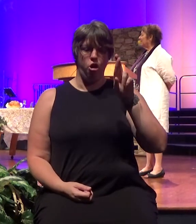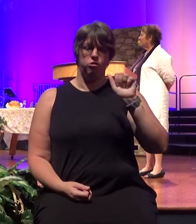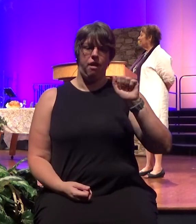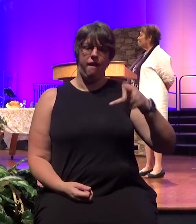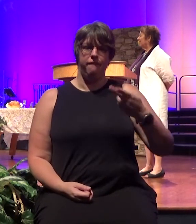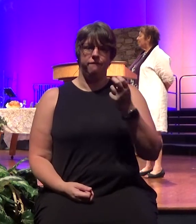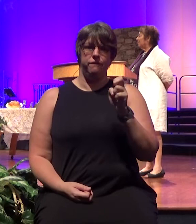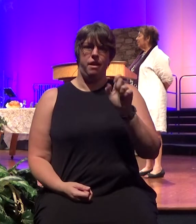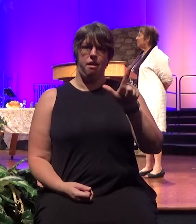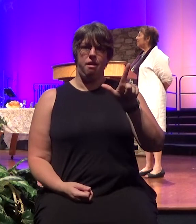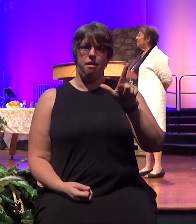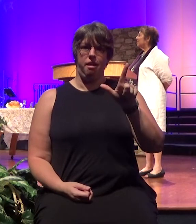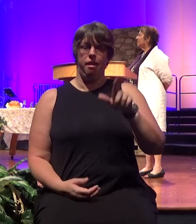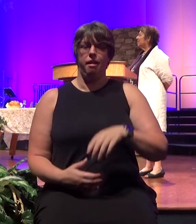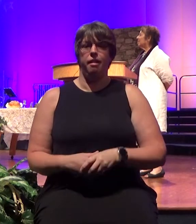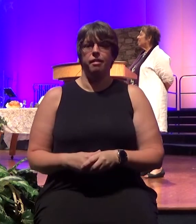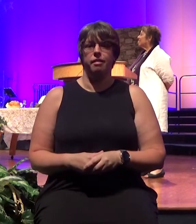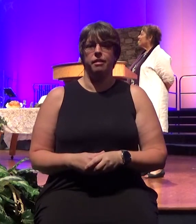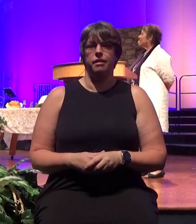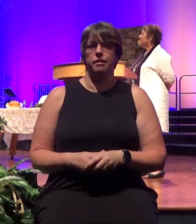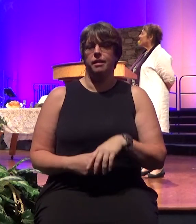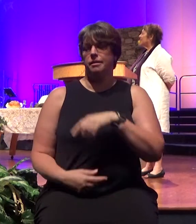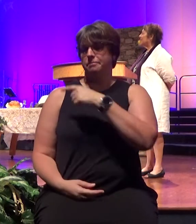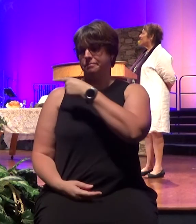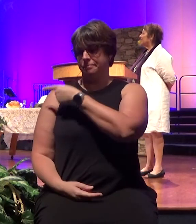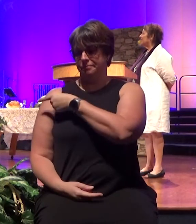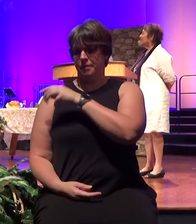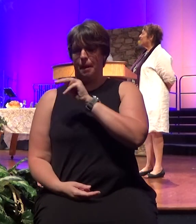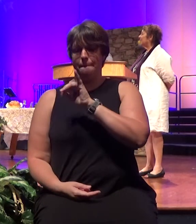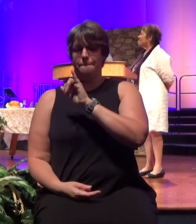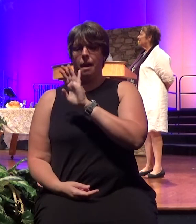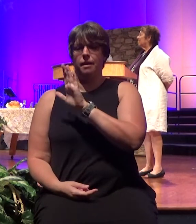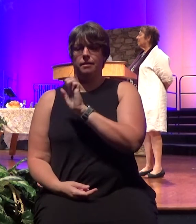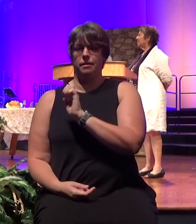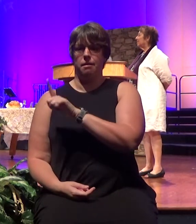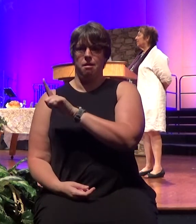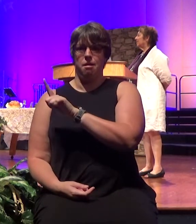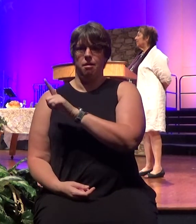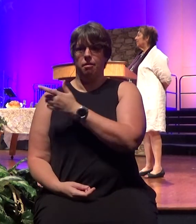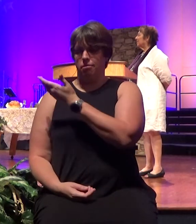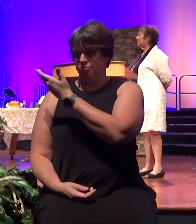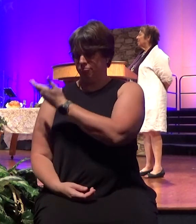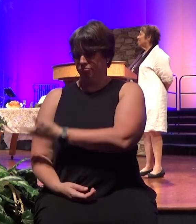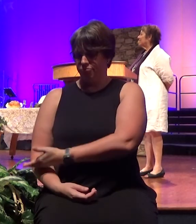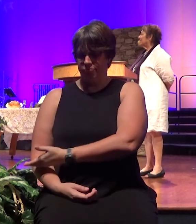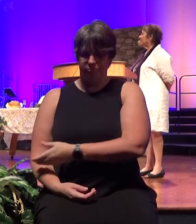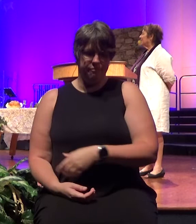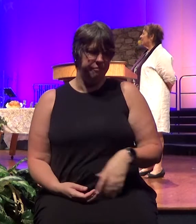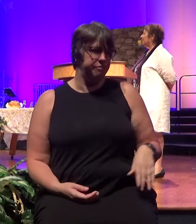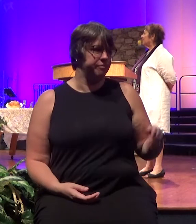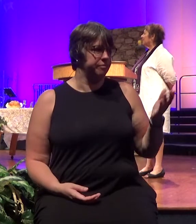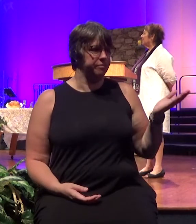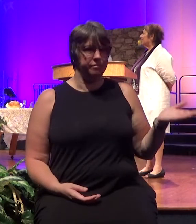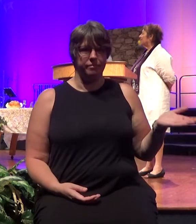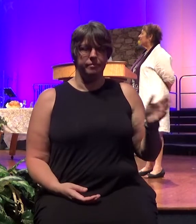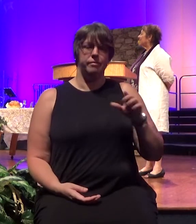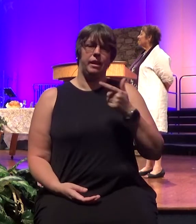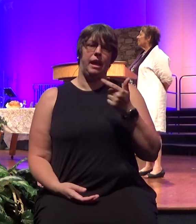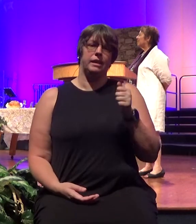Raphael. In my right hand, Michael. In my left hand,